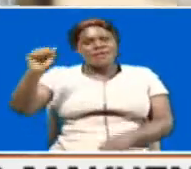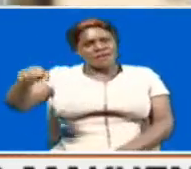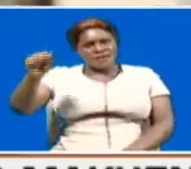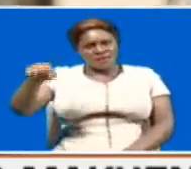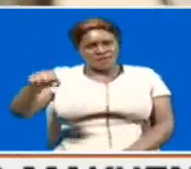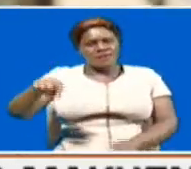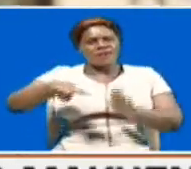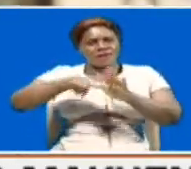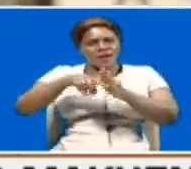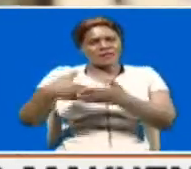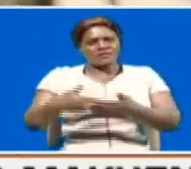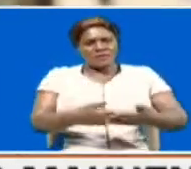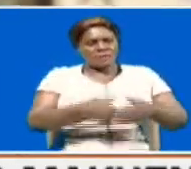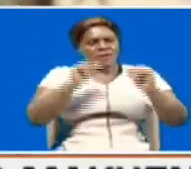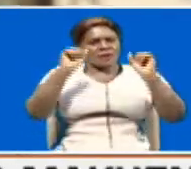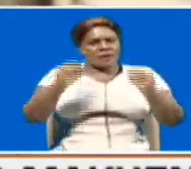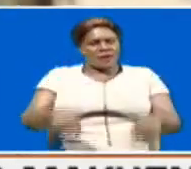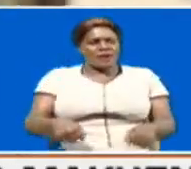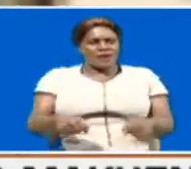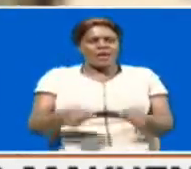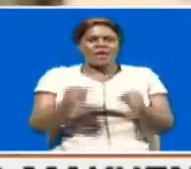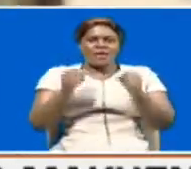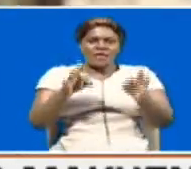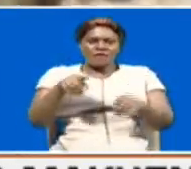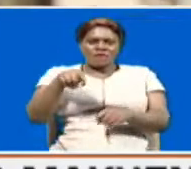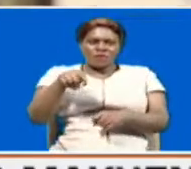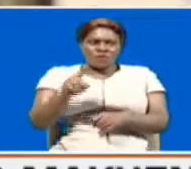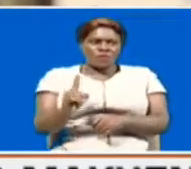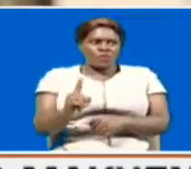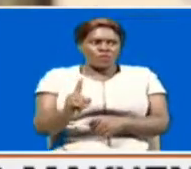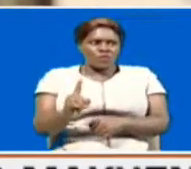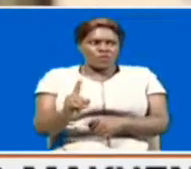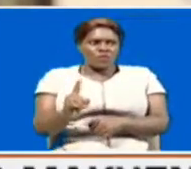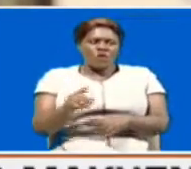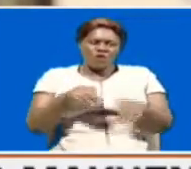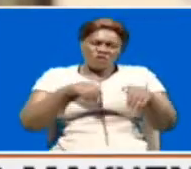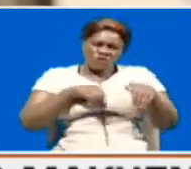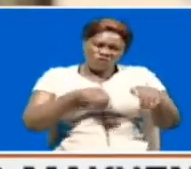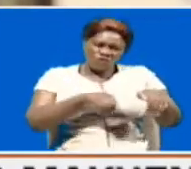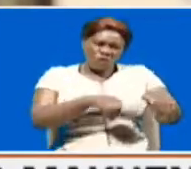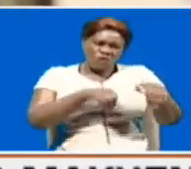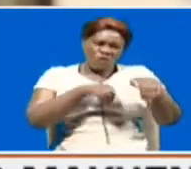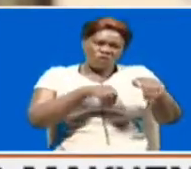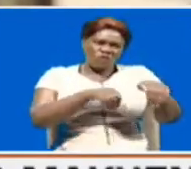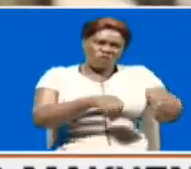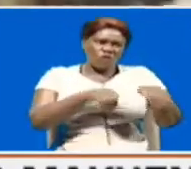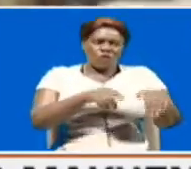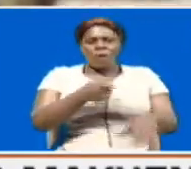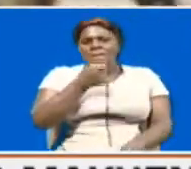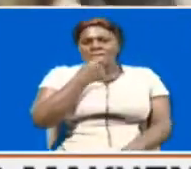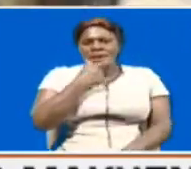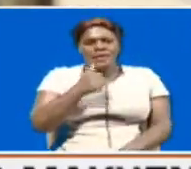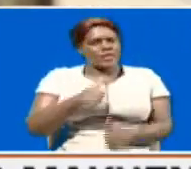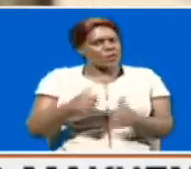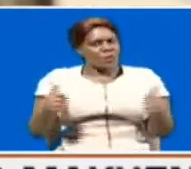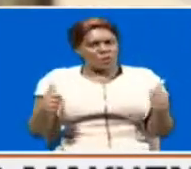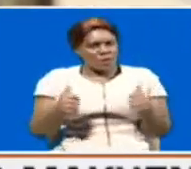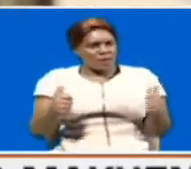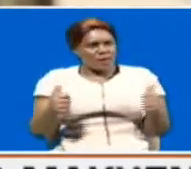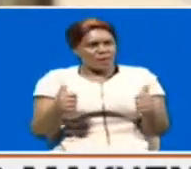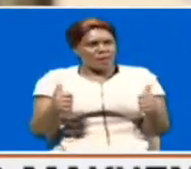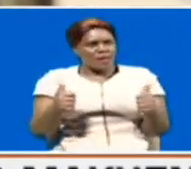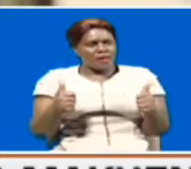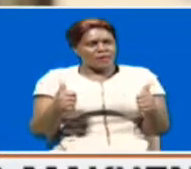yes. If only you are adhering well on your medication and